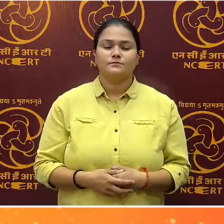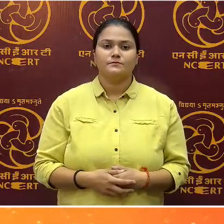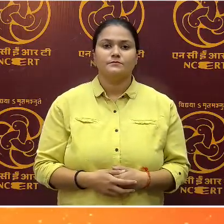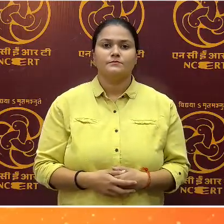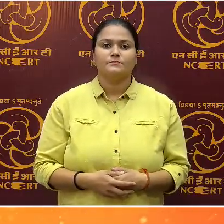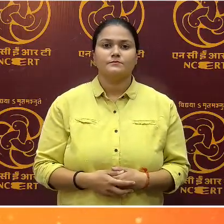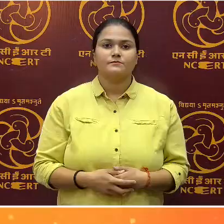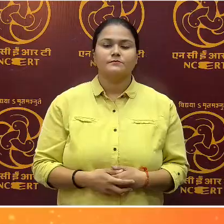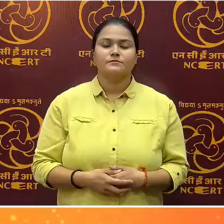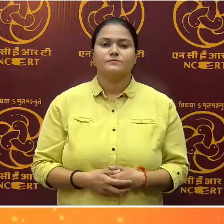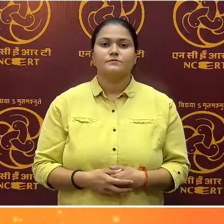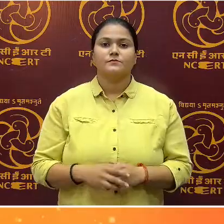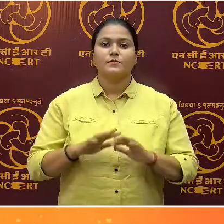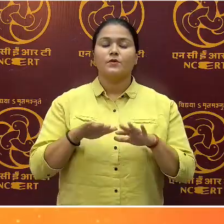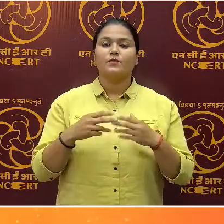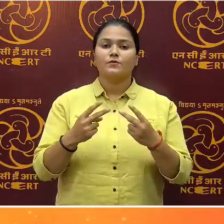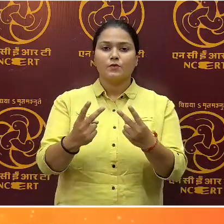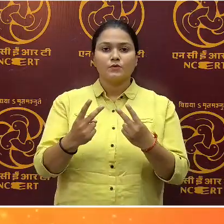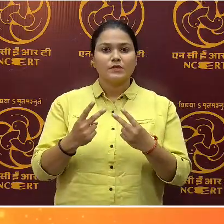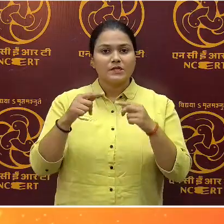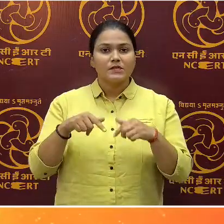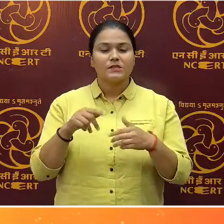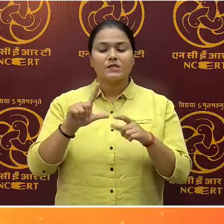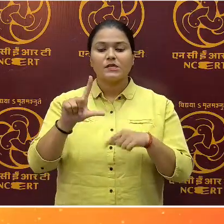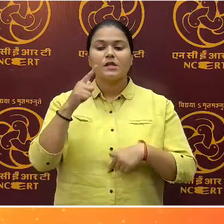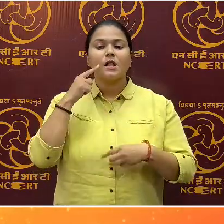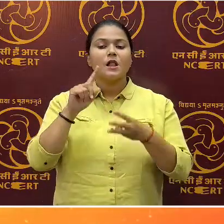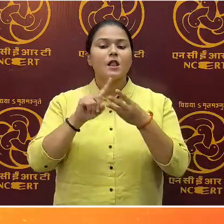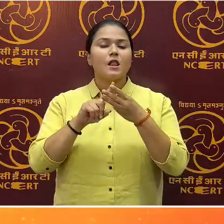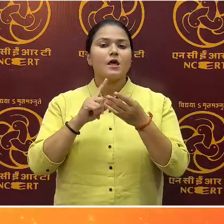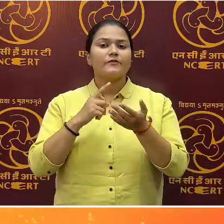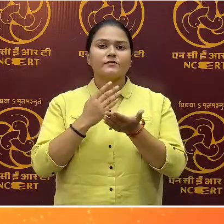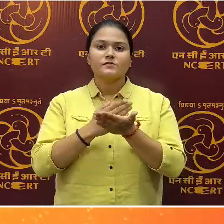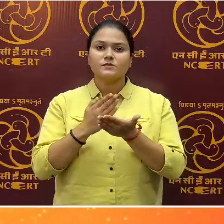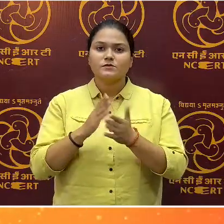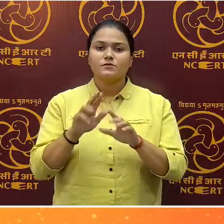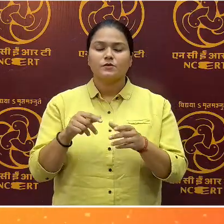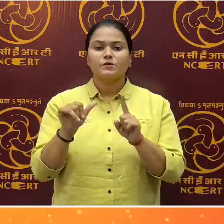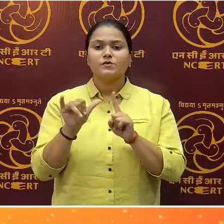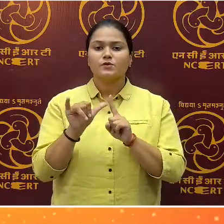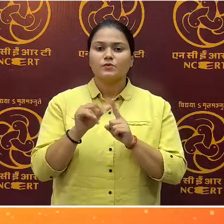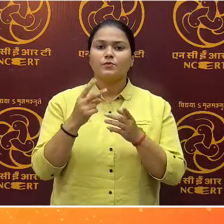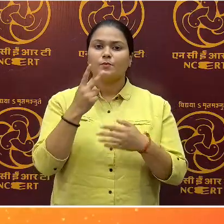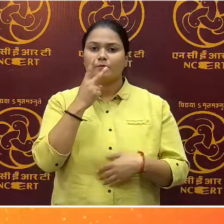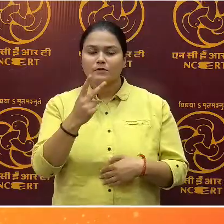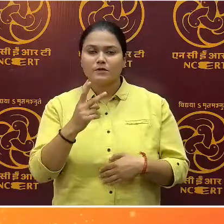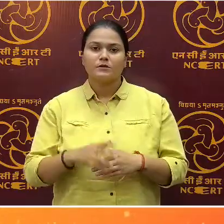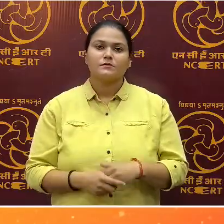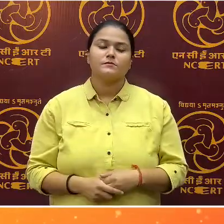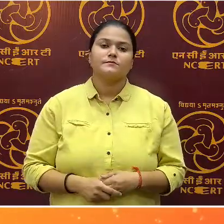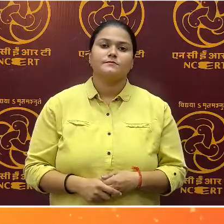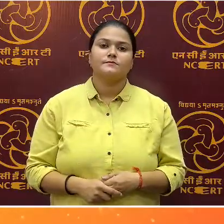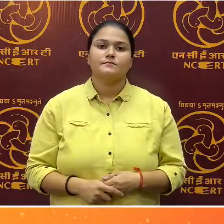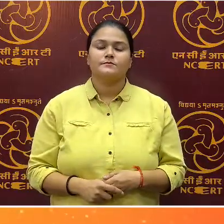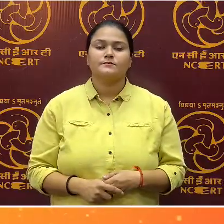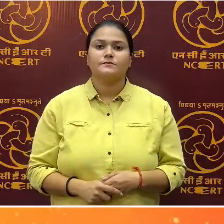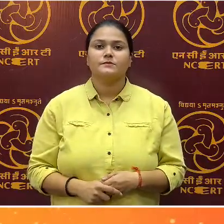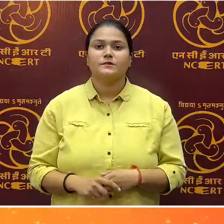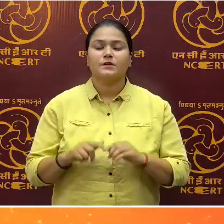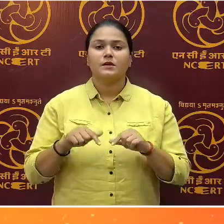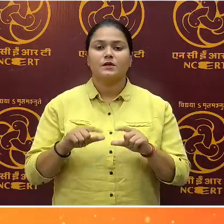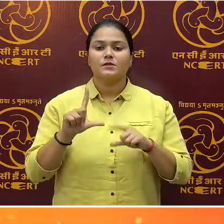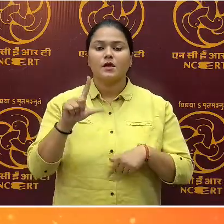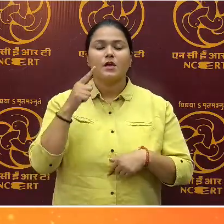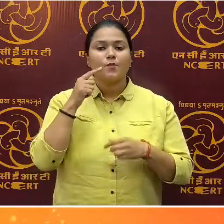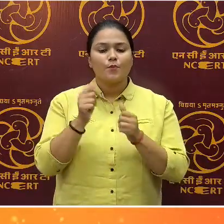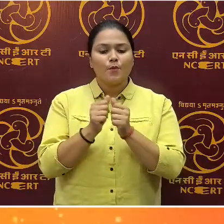dth.class8@ciet.nic.in. Viewers who are watching this live interactive session on official YouTube channel NCERT official, so live chat box